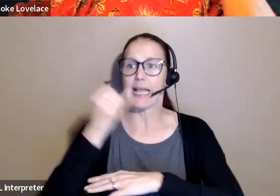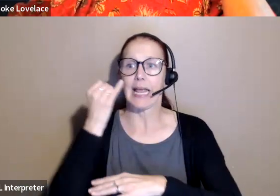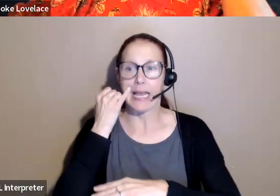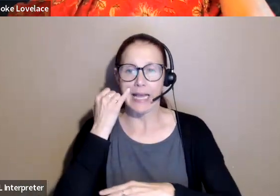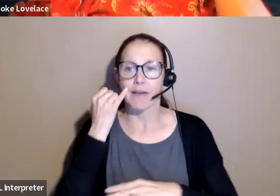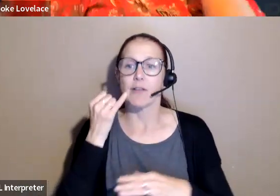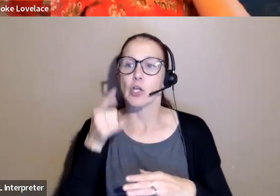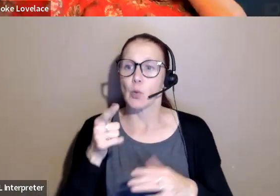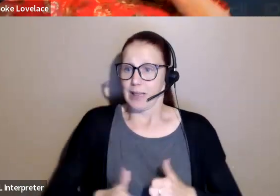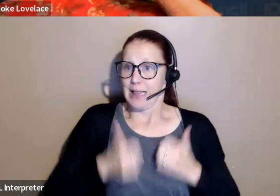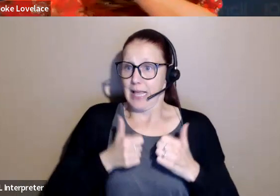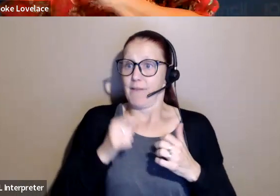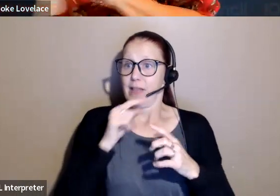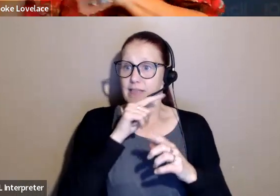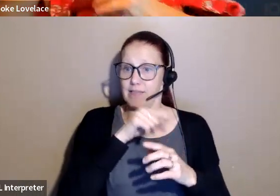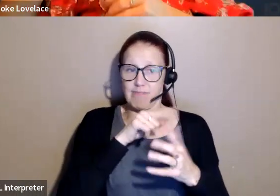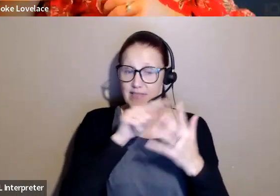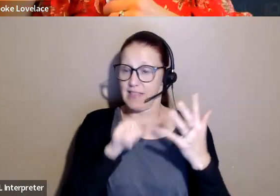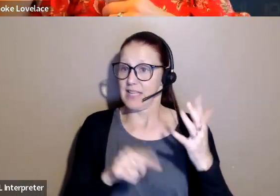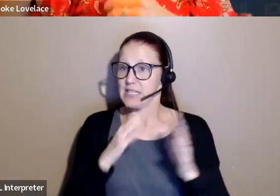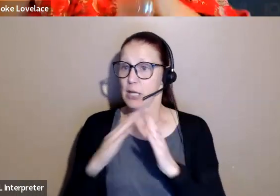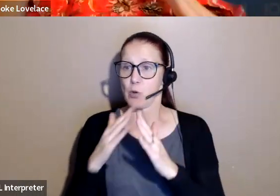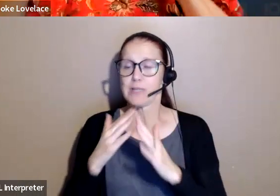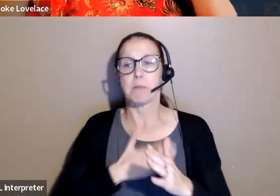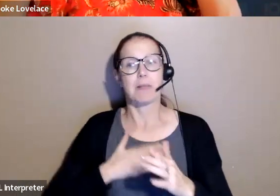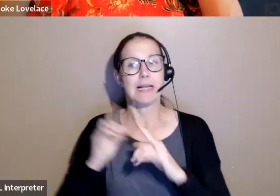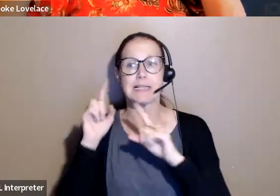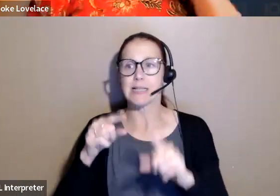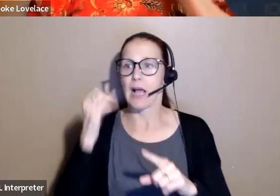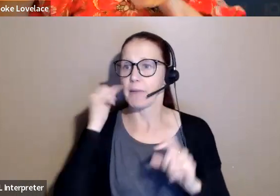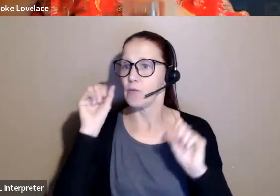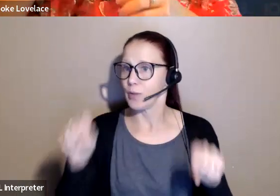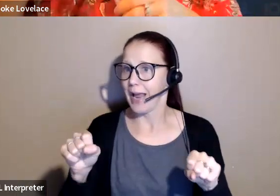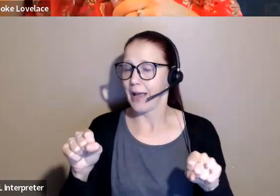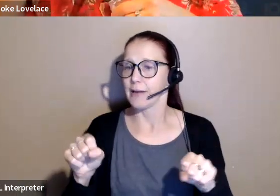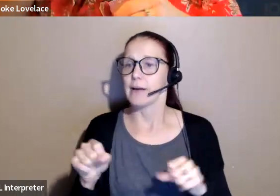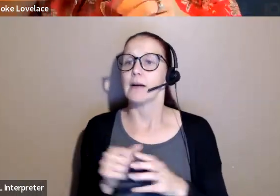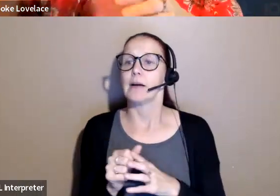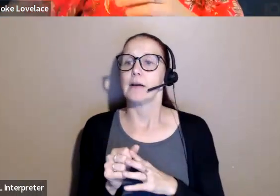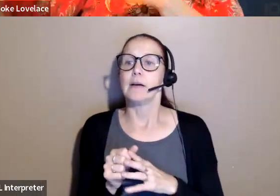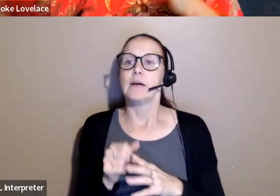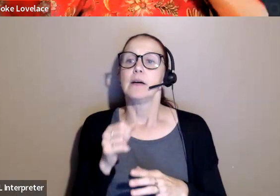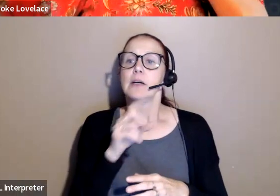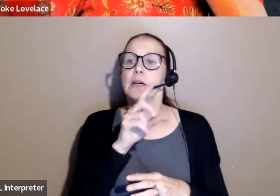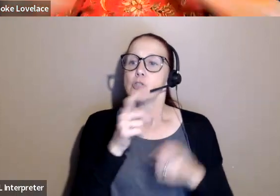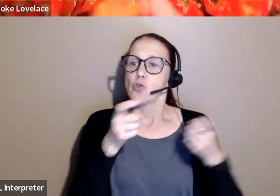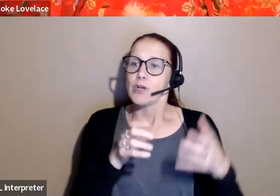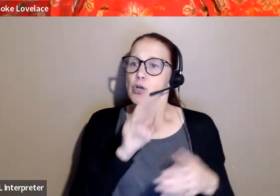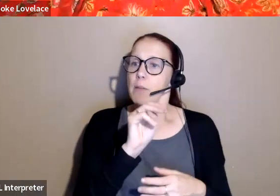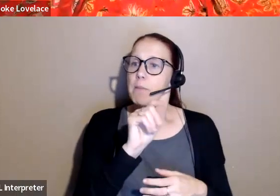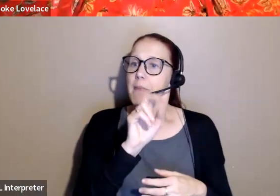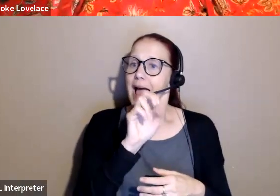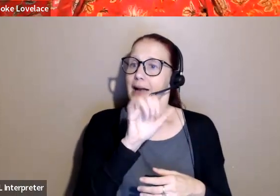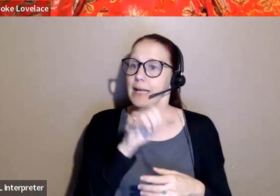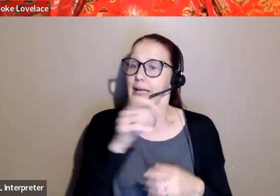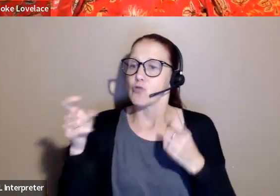these communities, please attend if you can. Director Matney and Director Garcia